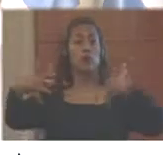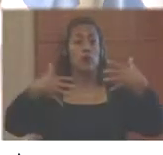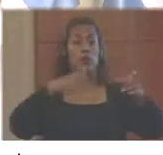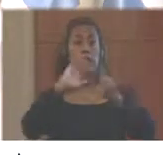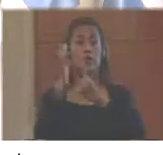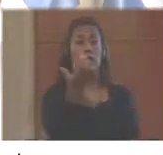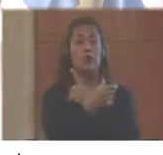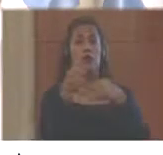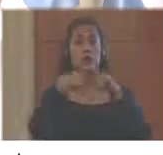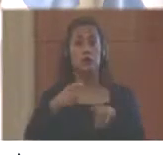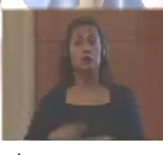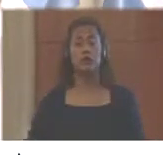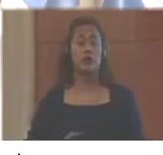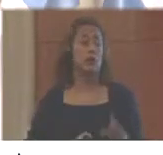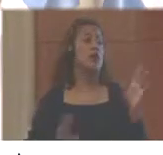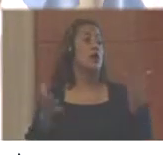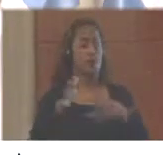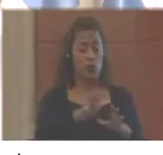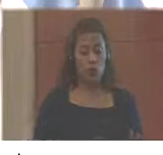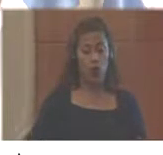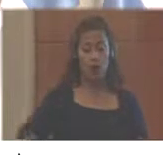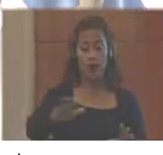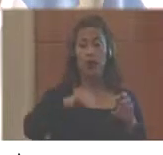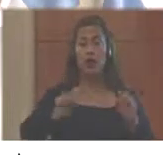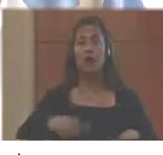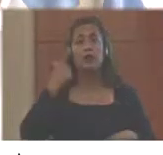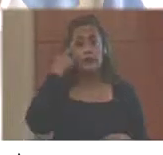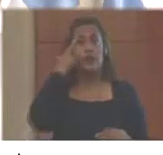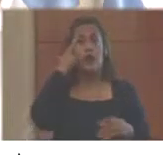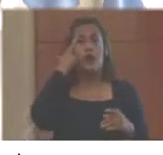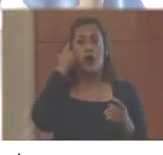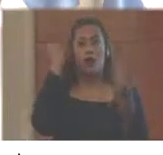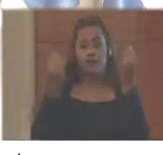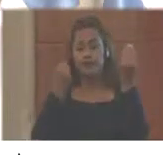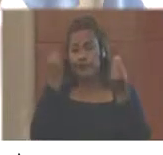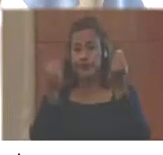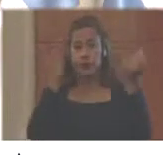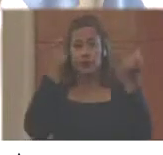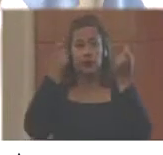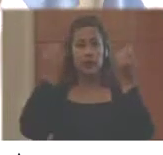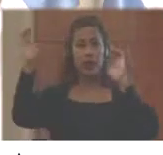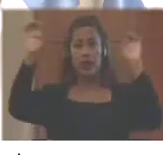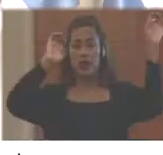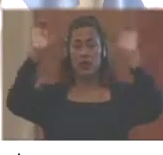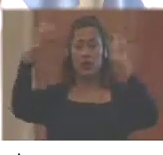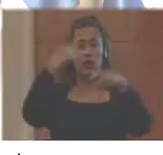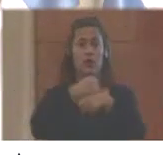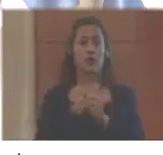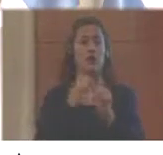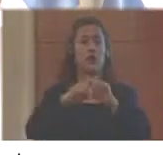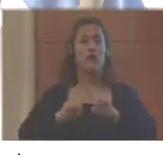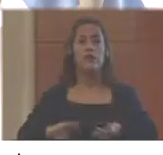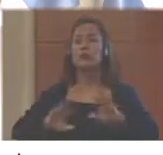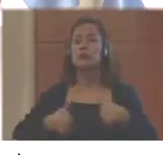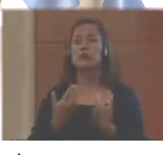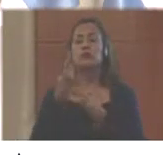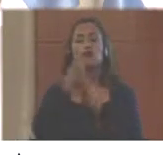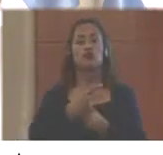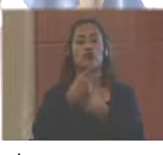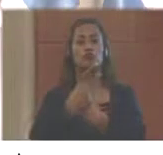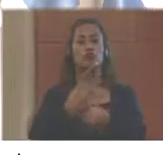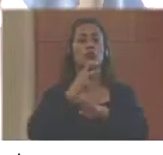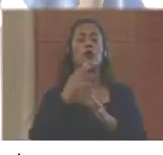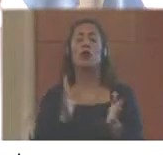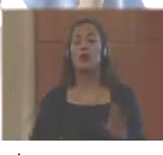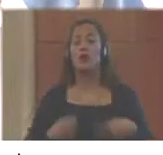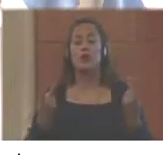for simulations and drills, the climate, and on a national scale that will enable us to have strategies that